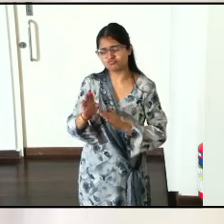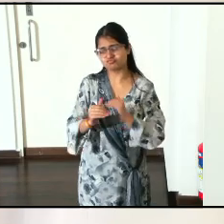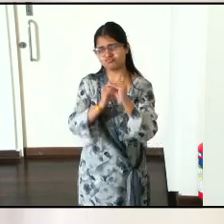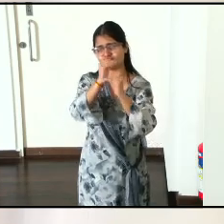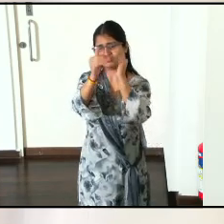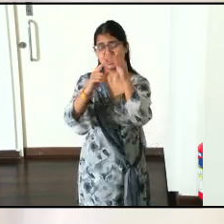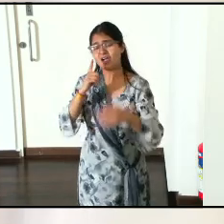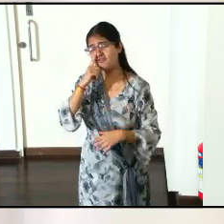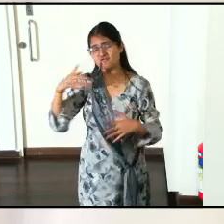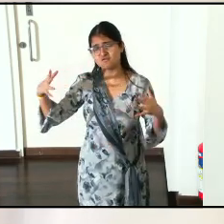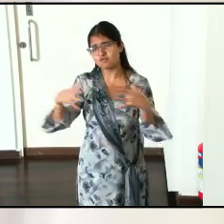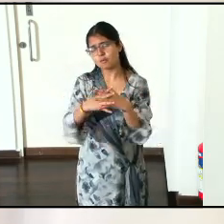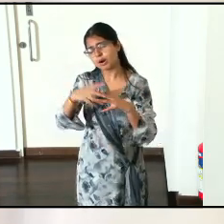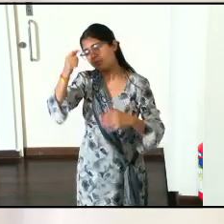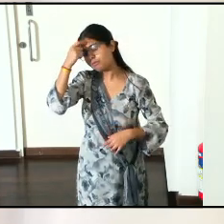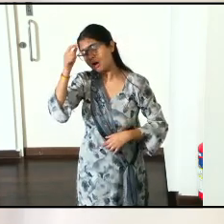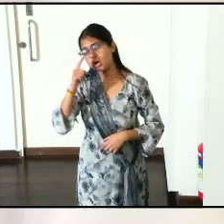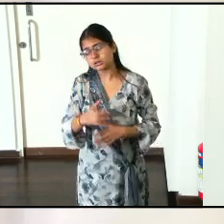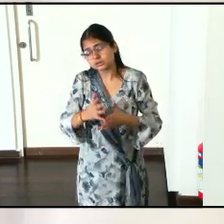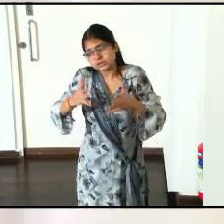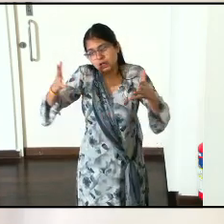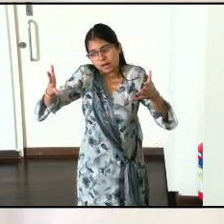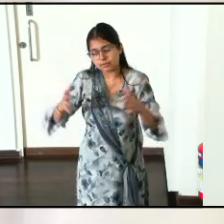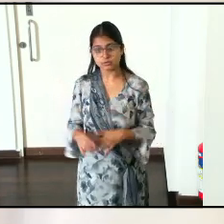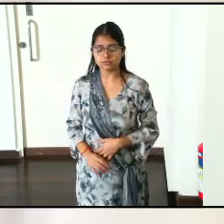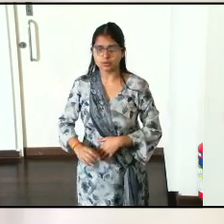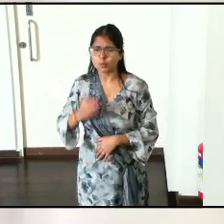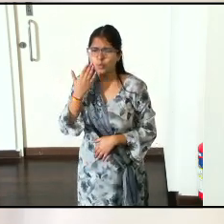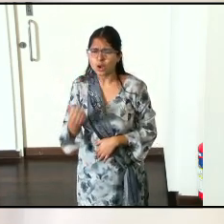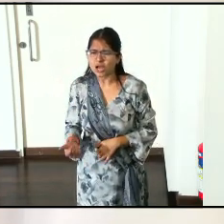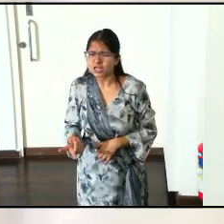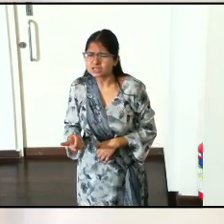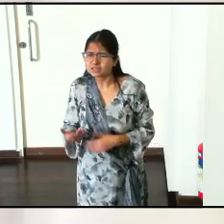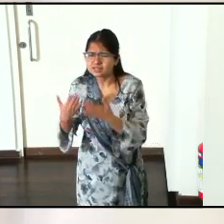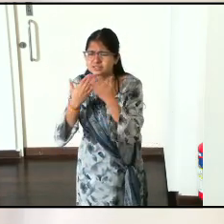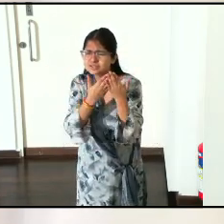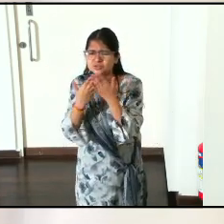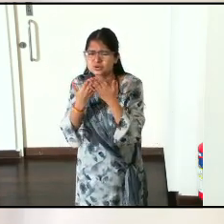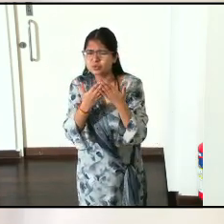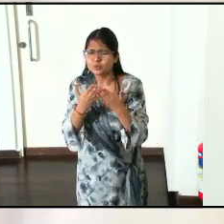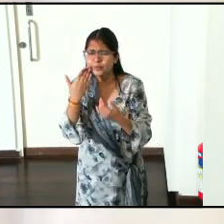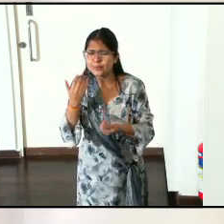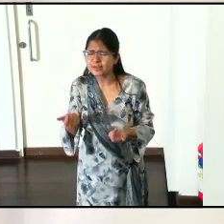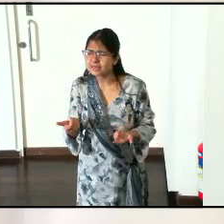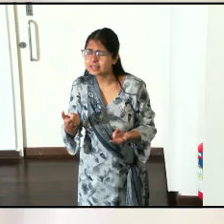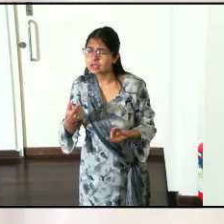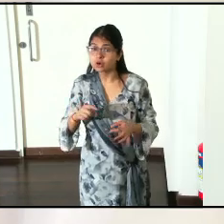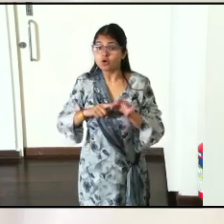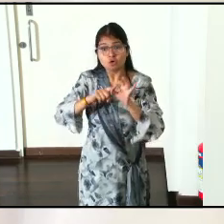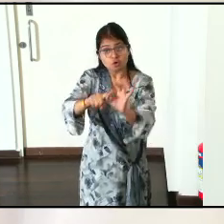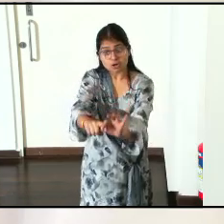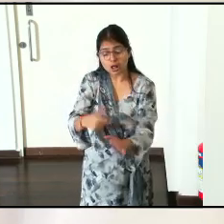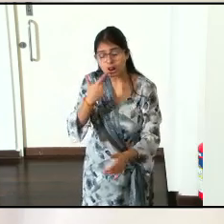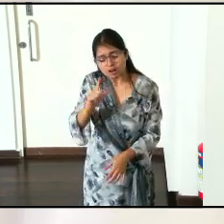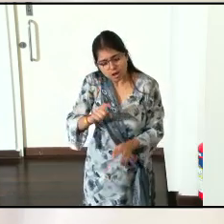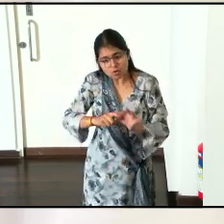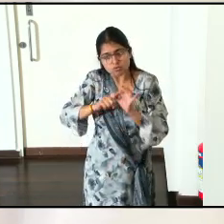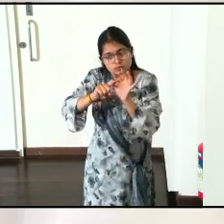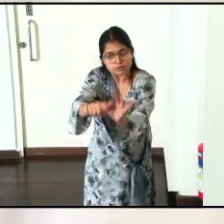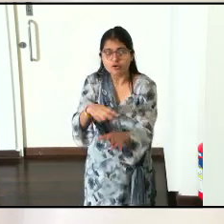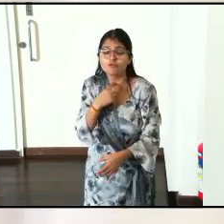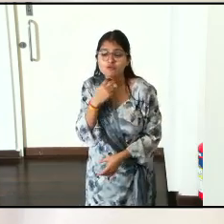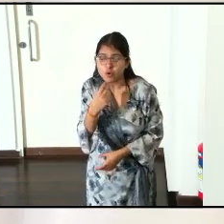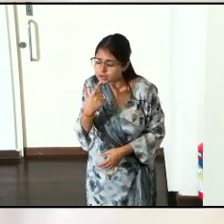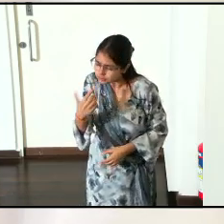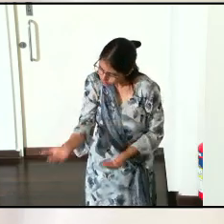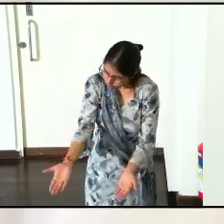feminist issue, because the first and foremost thing about education is that education allows you the right to question, it allows you the voice to question,